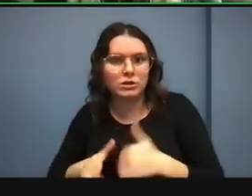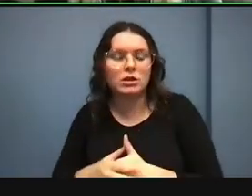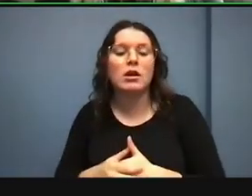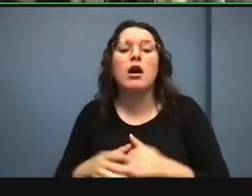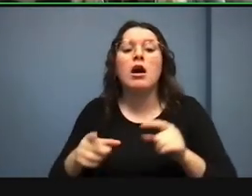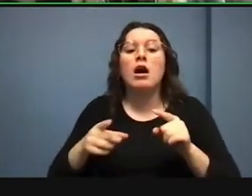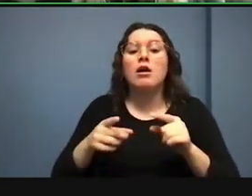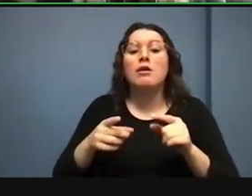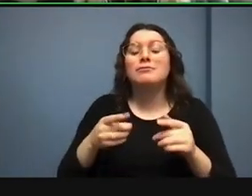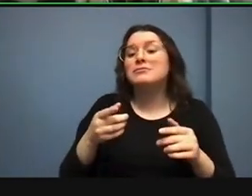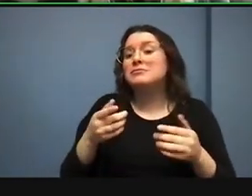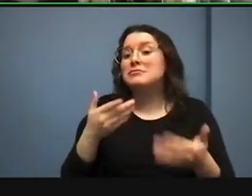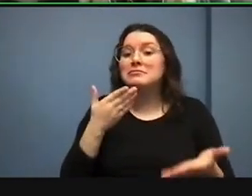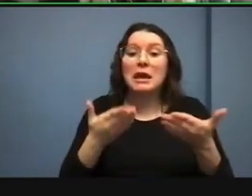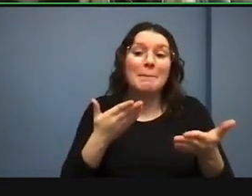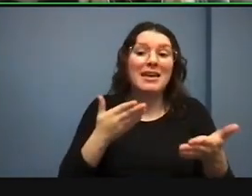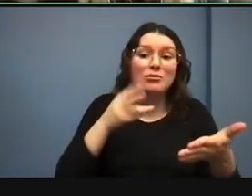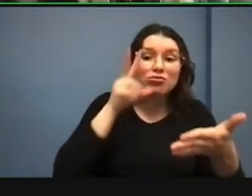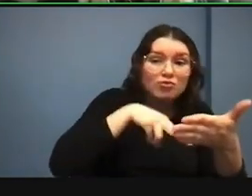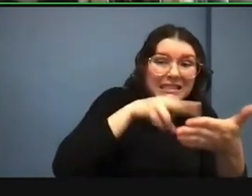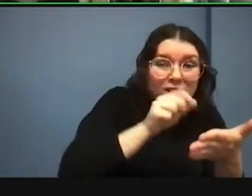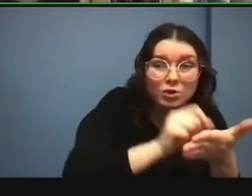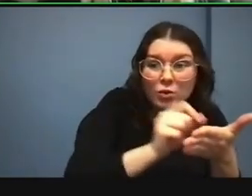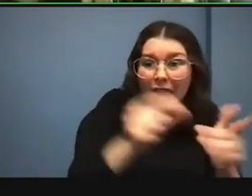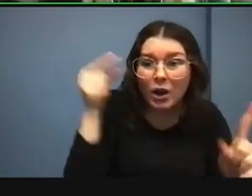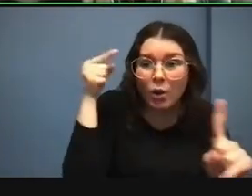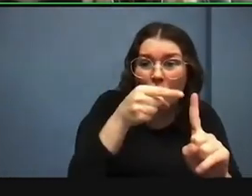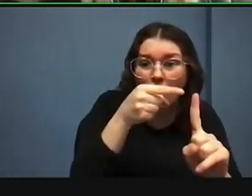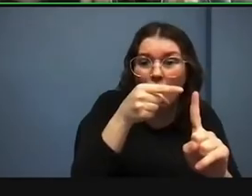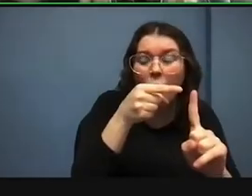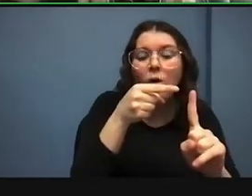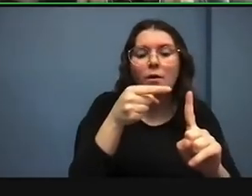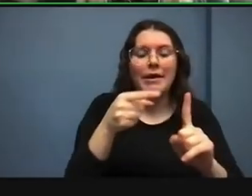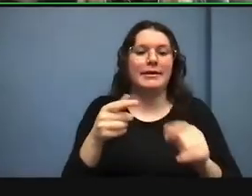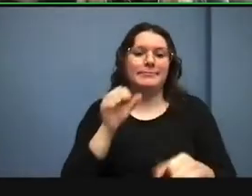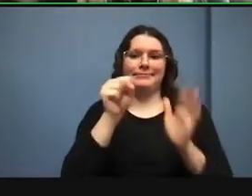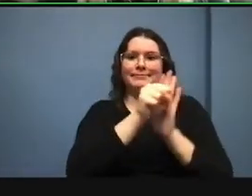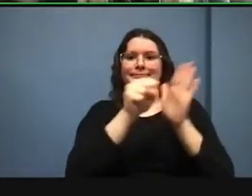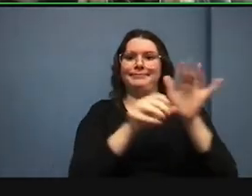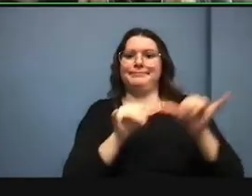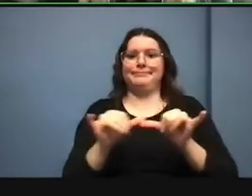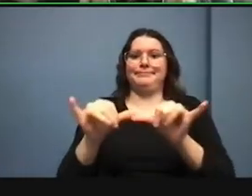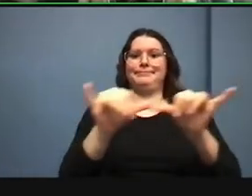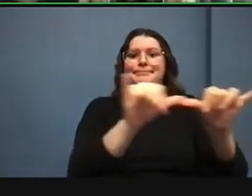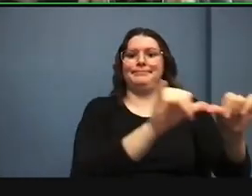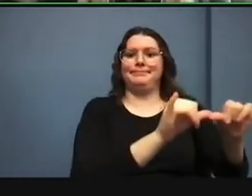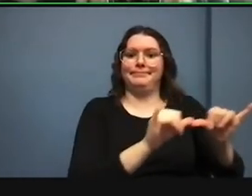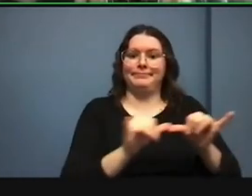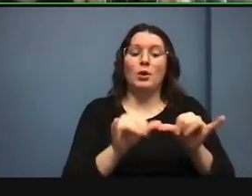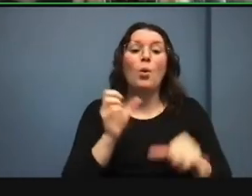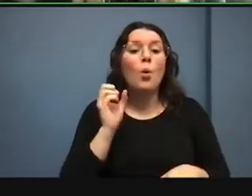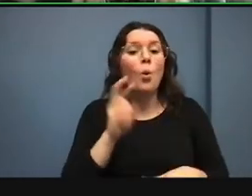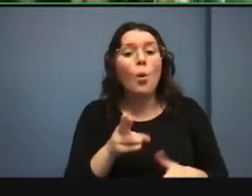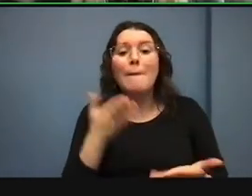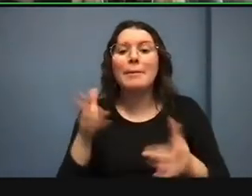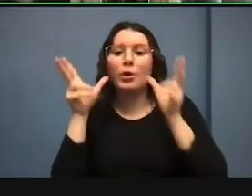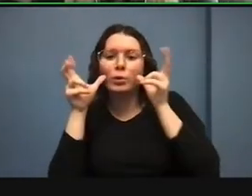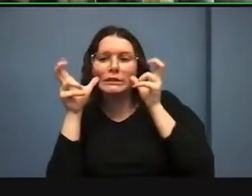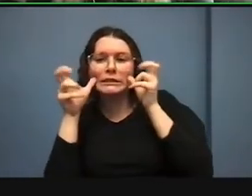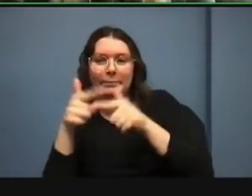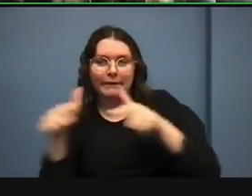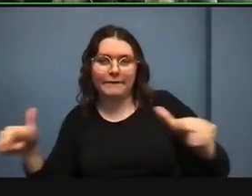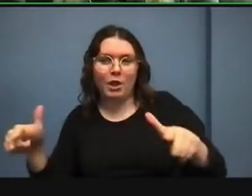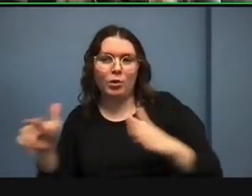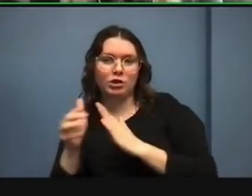could either be a literacy goal where we align this goal with a state standard, but we could also call this a receptive language goal.